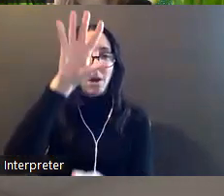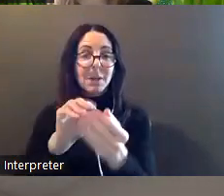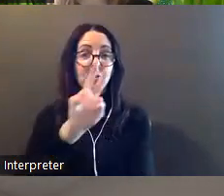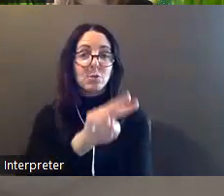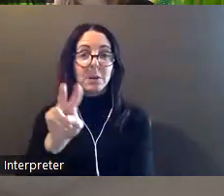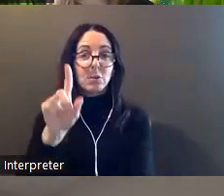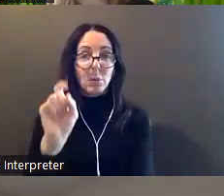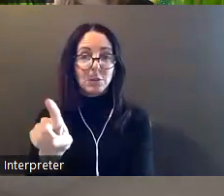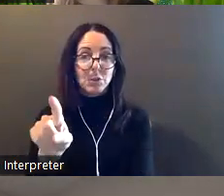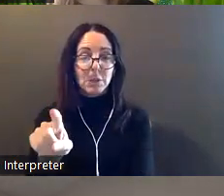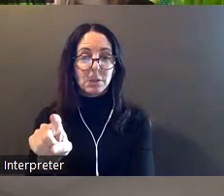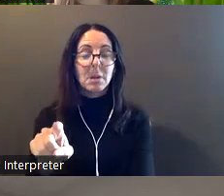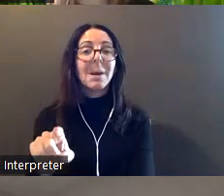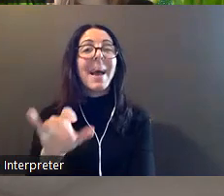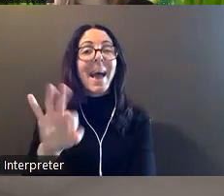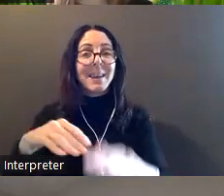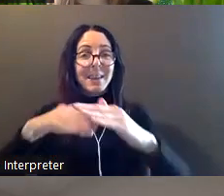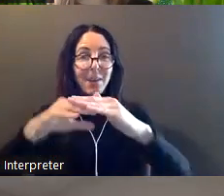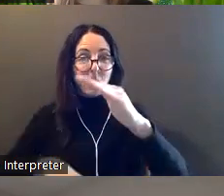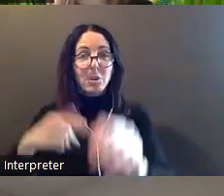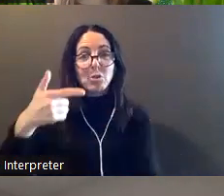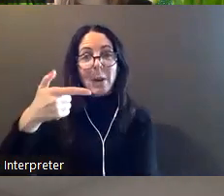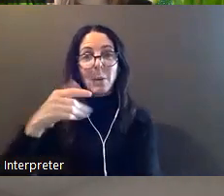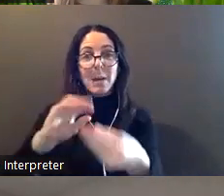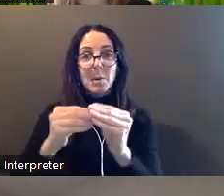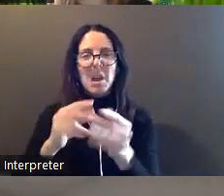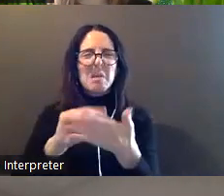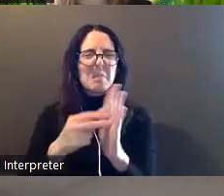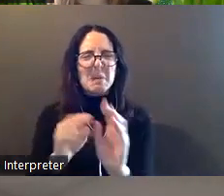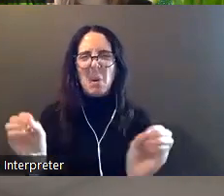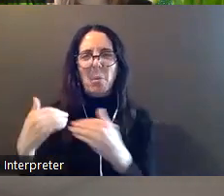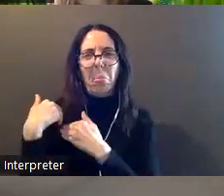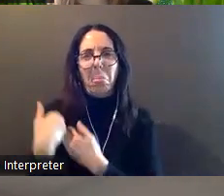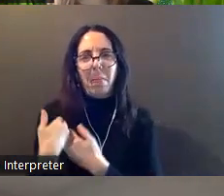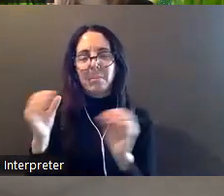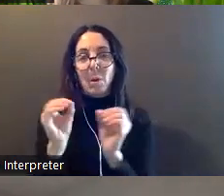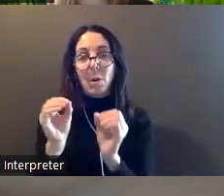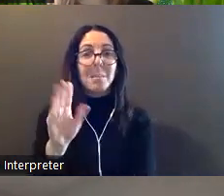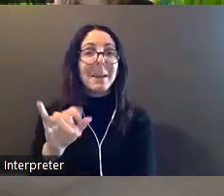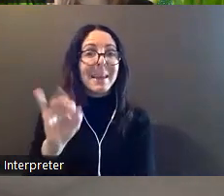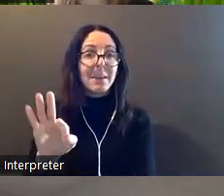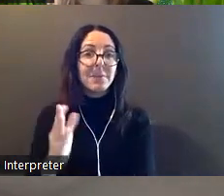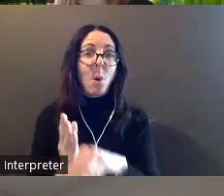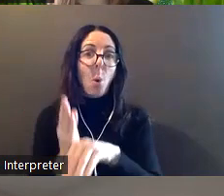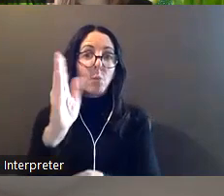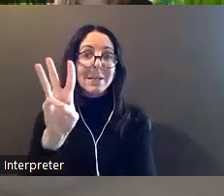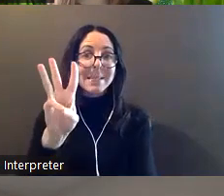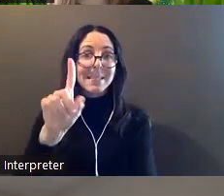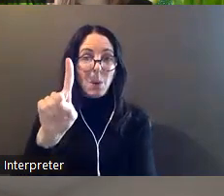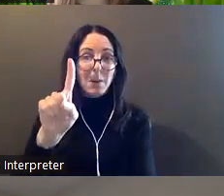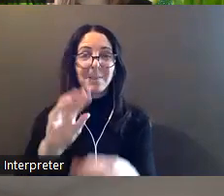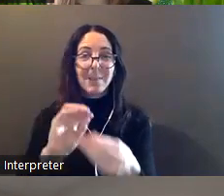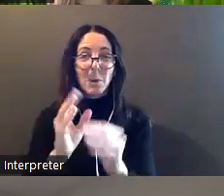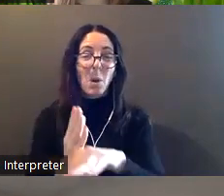questions, and scores below 21 are little to no burden, where scores above 61 indicate